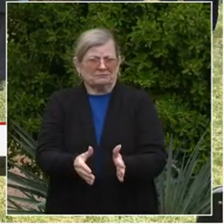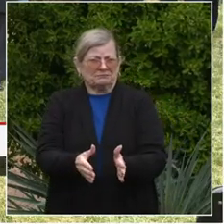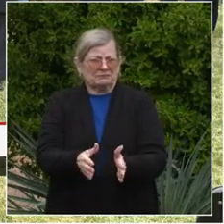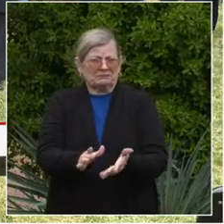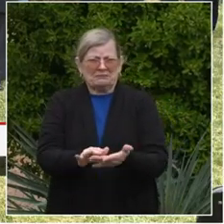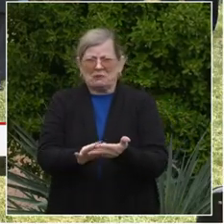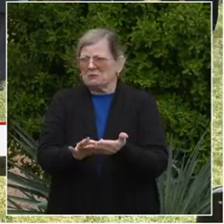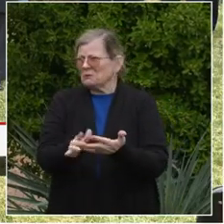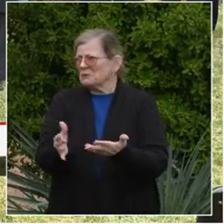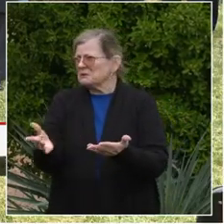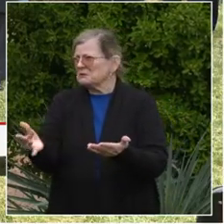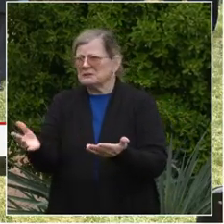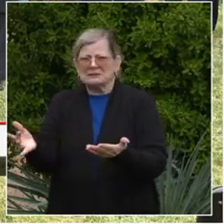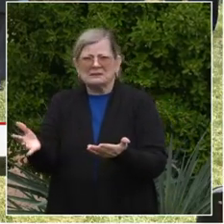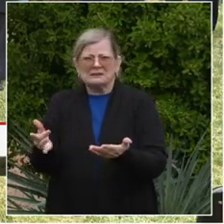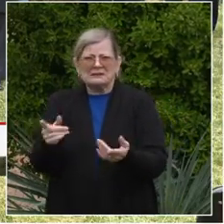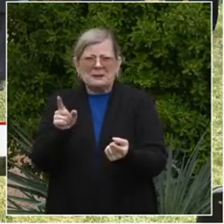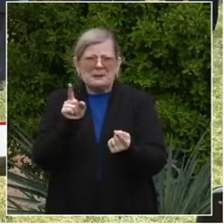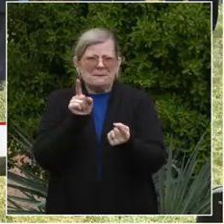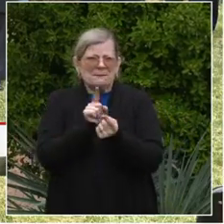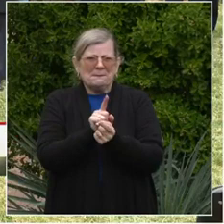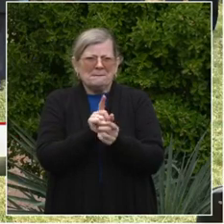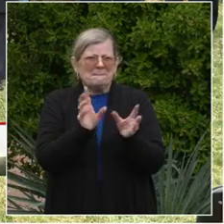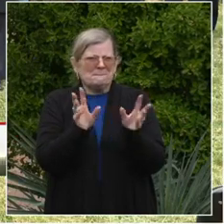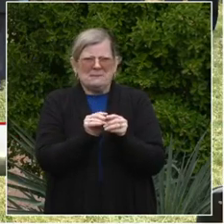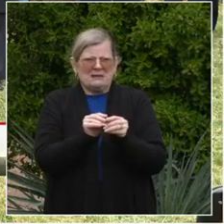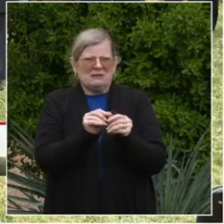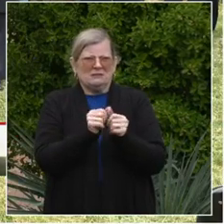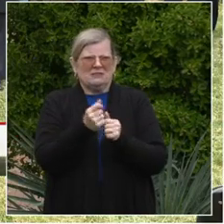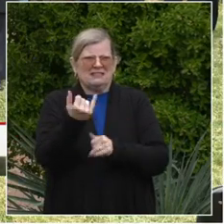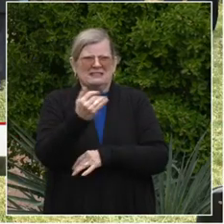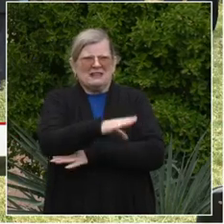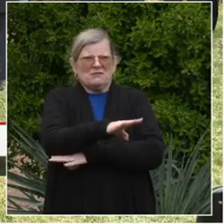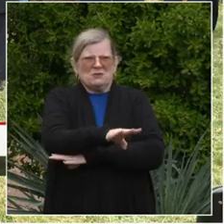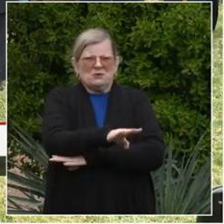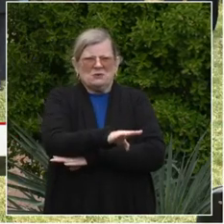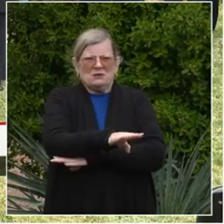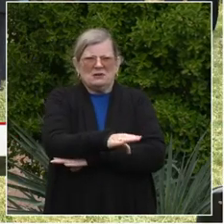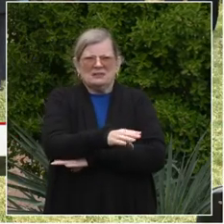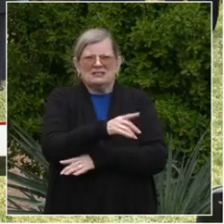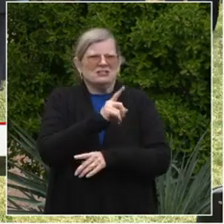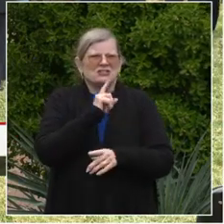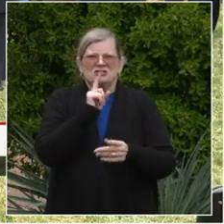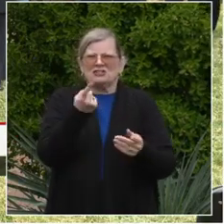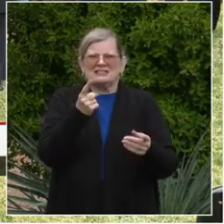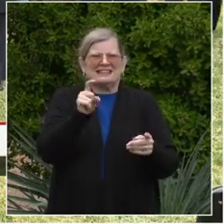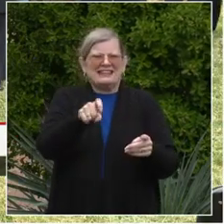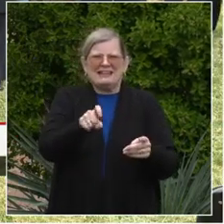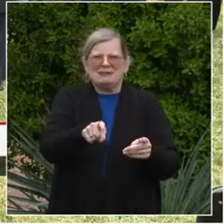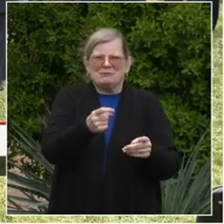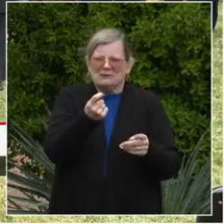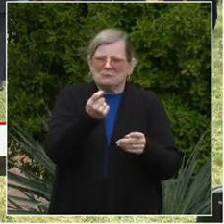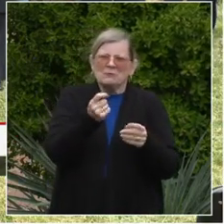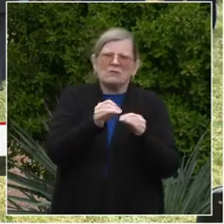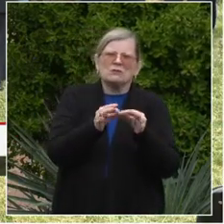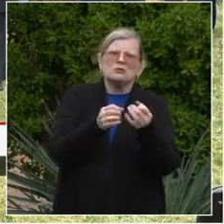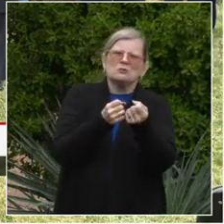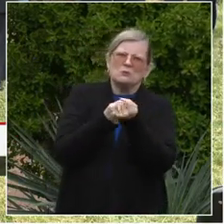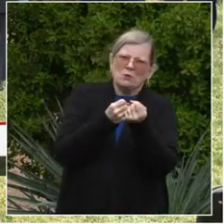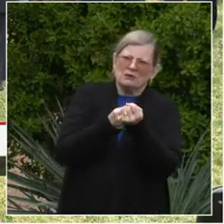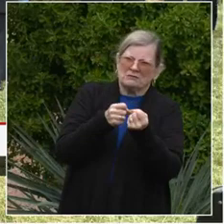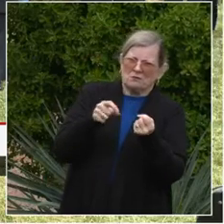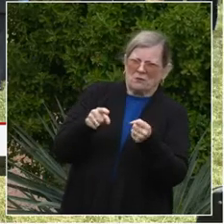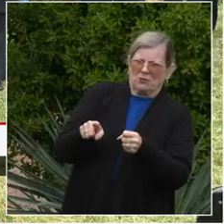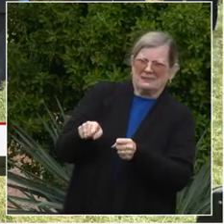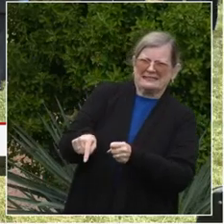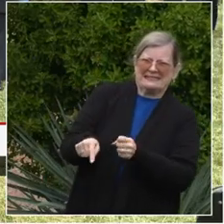this afternoon here from Ddot. But we just need a little bit of support from the city and from the government. What do you